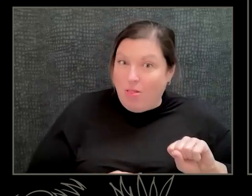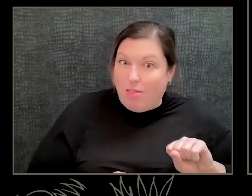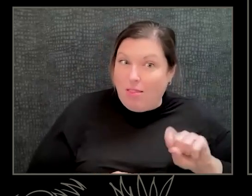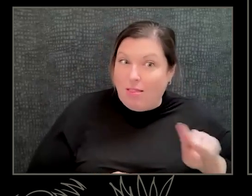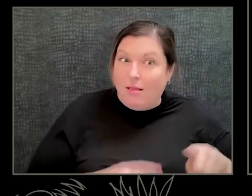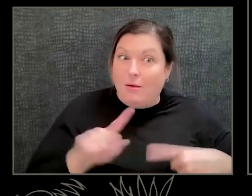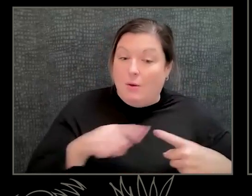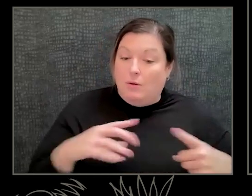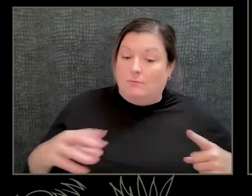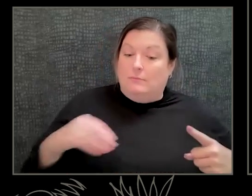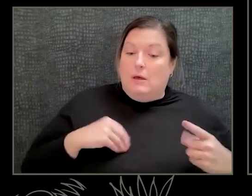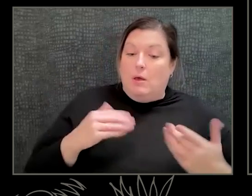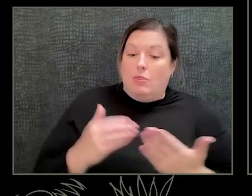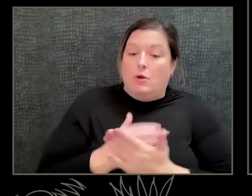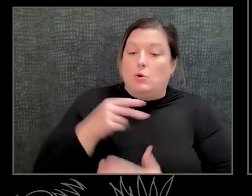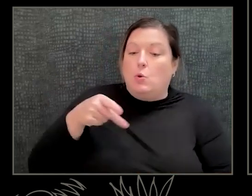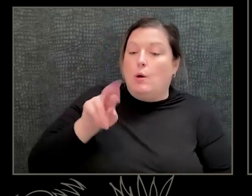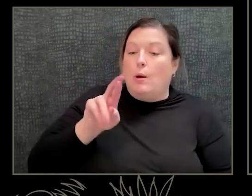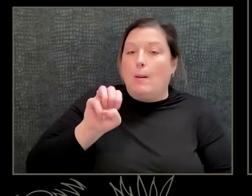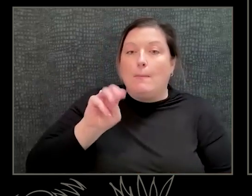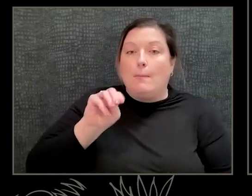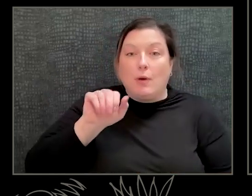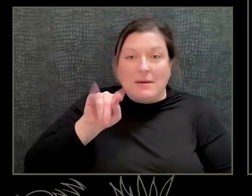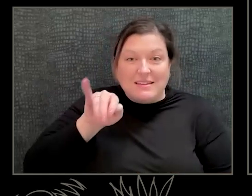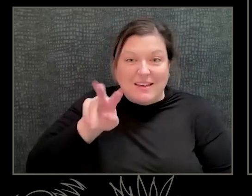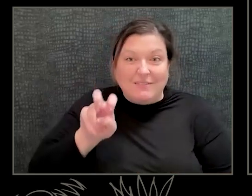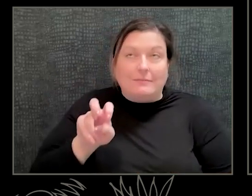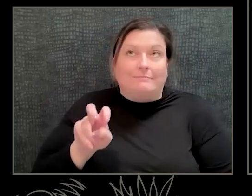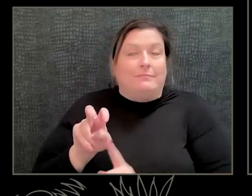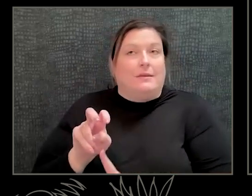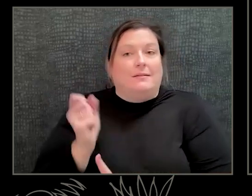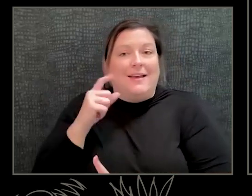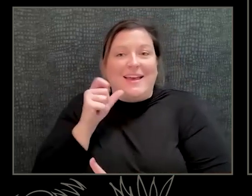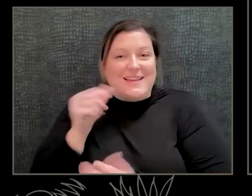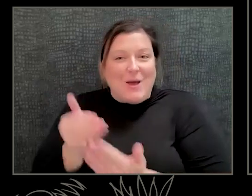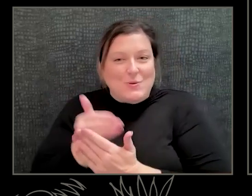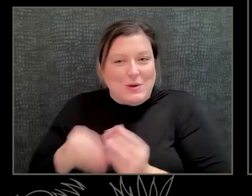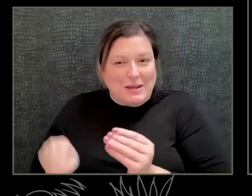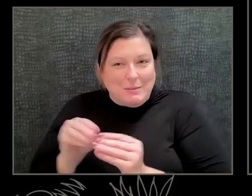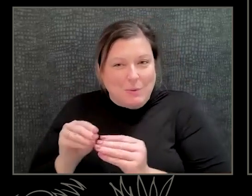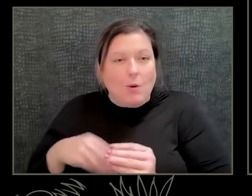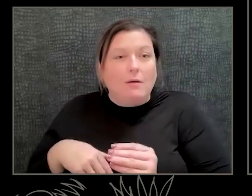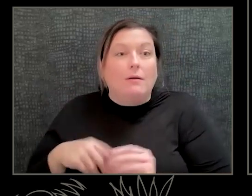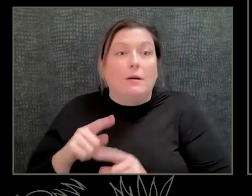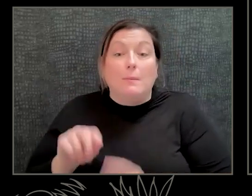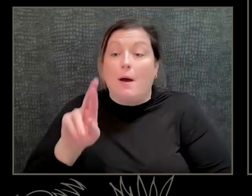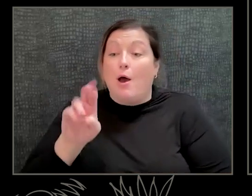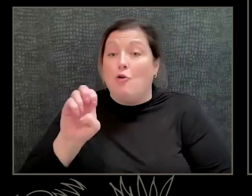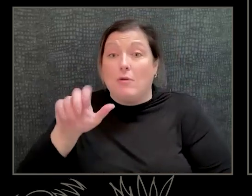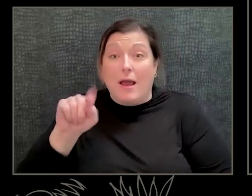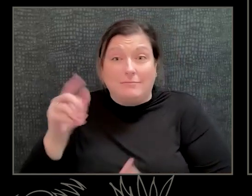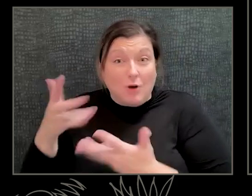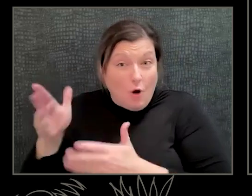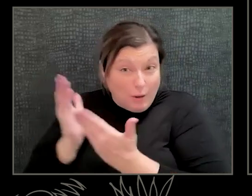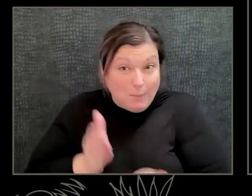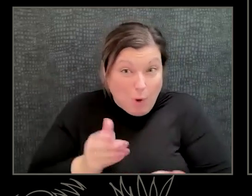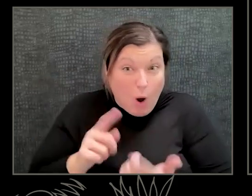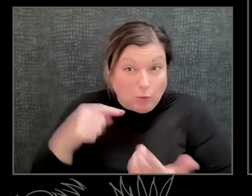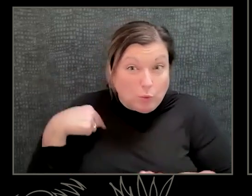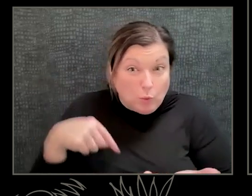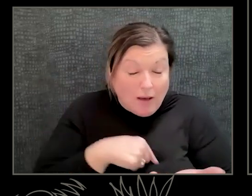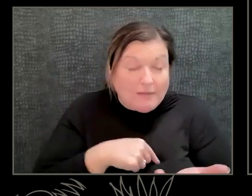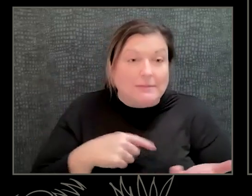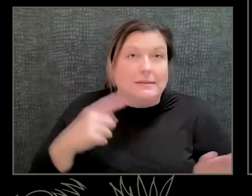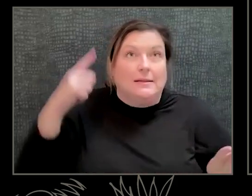the newer primitives, or not so new anymore, that React brought us, and think